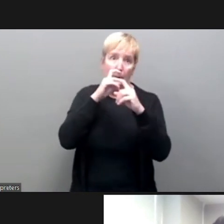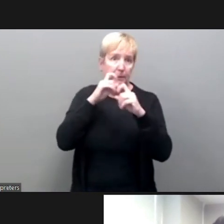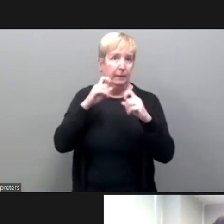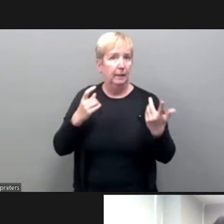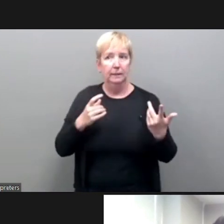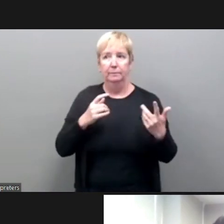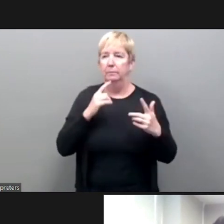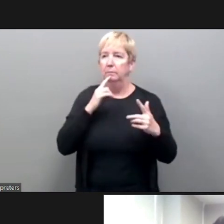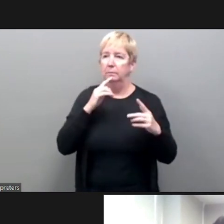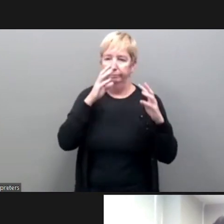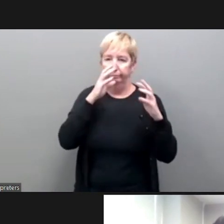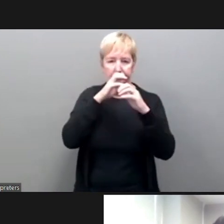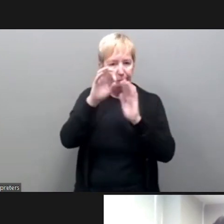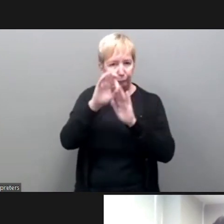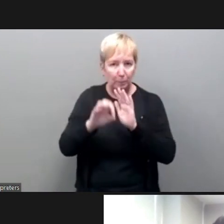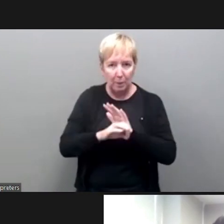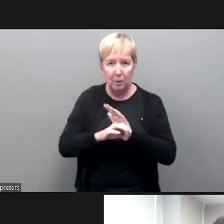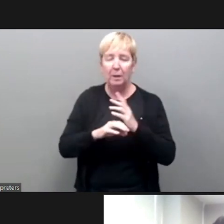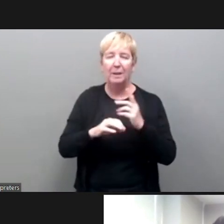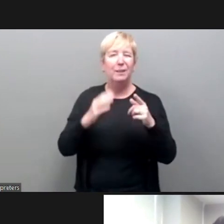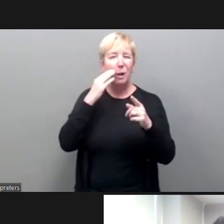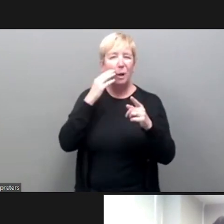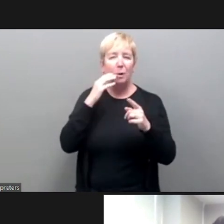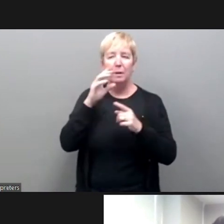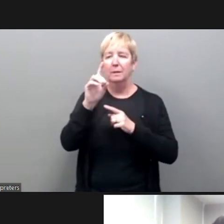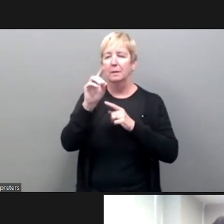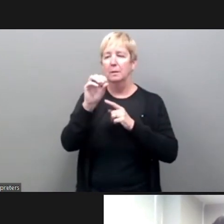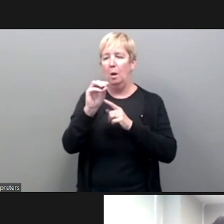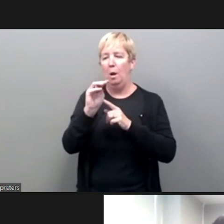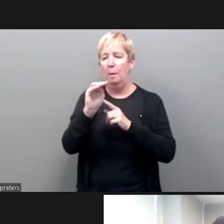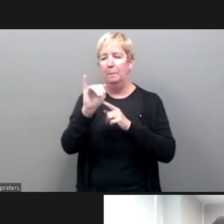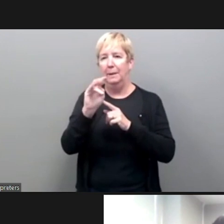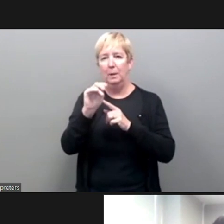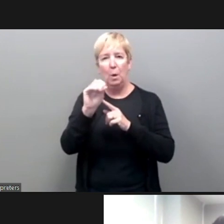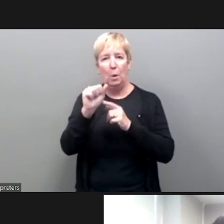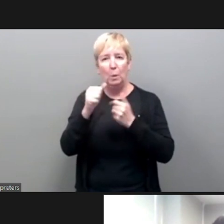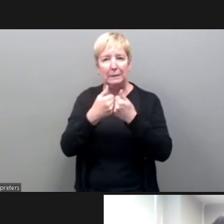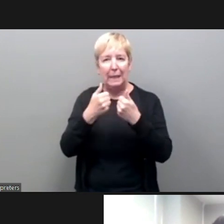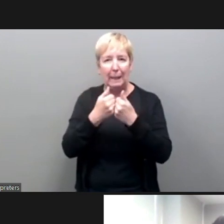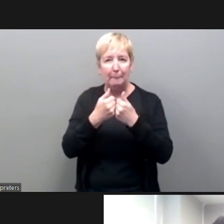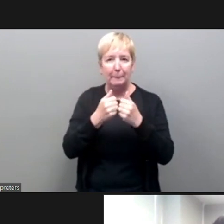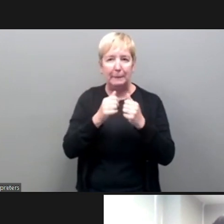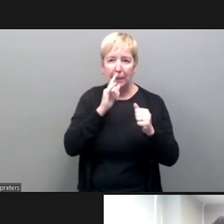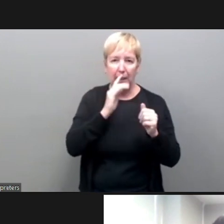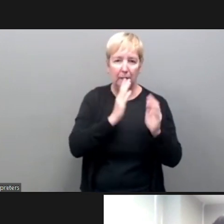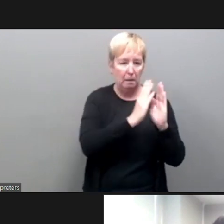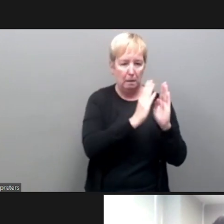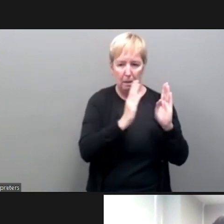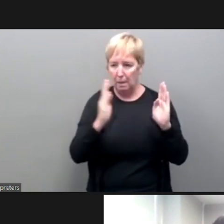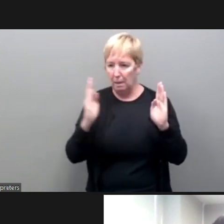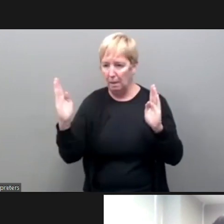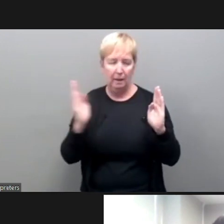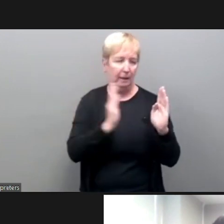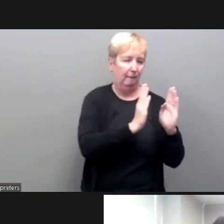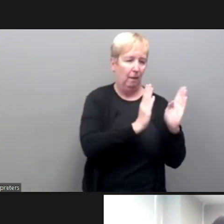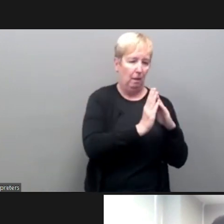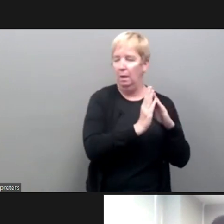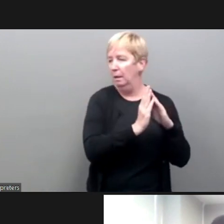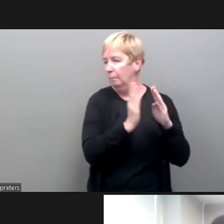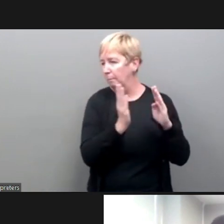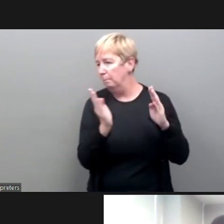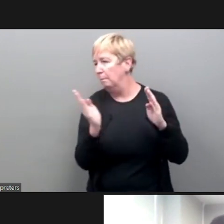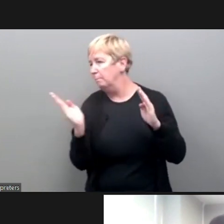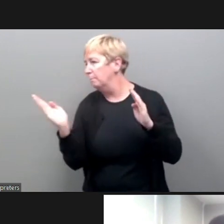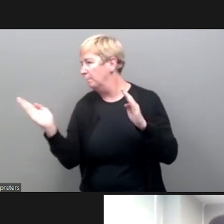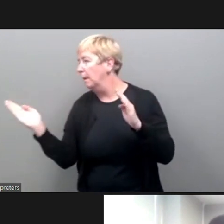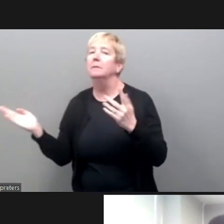that whole set of dominoes you used to set up when you were a kid and then just knock one and the others all fell down.